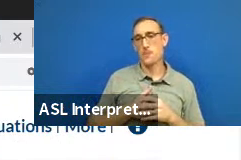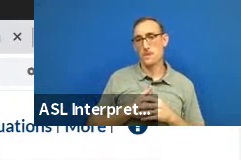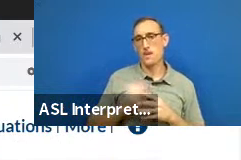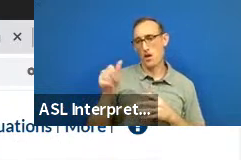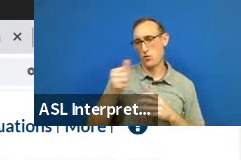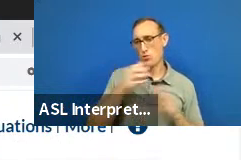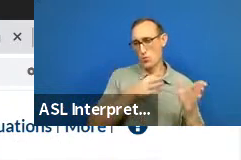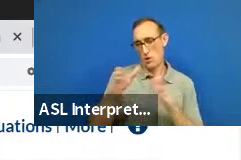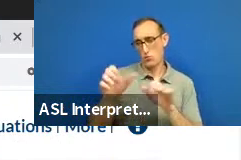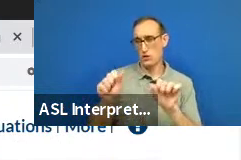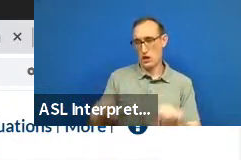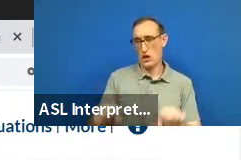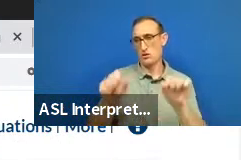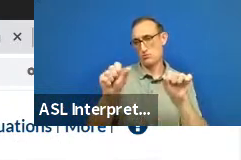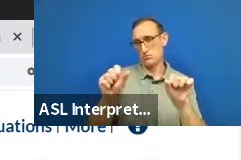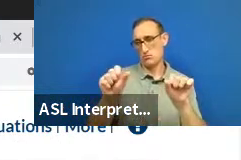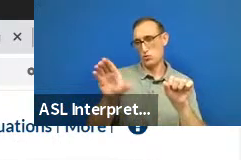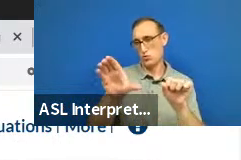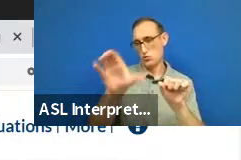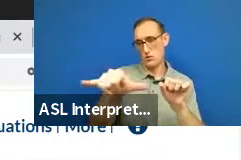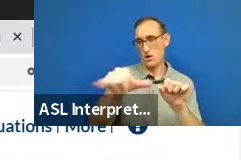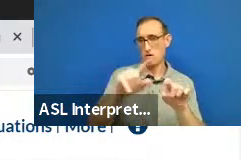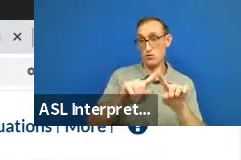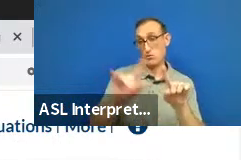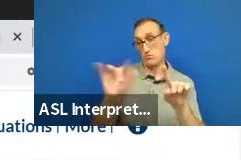do that. And so that's what I was asking for.